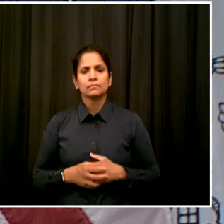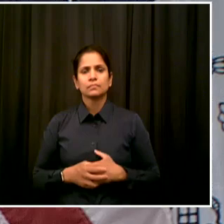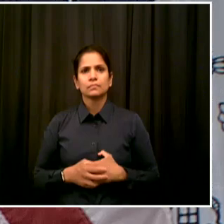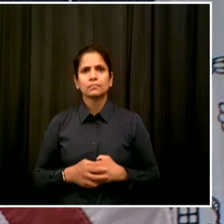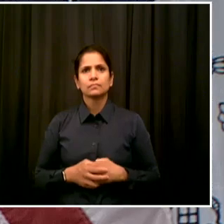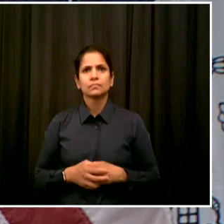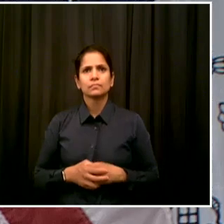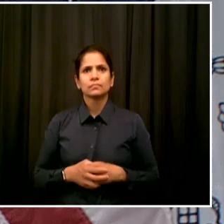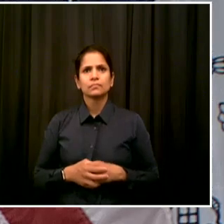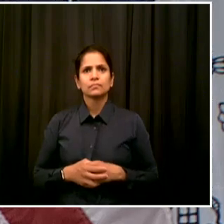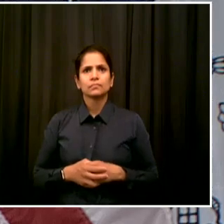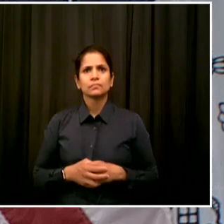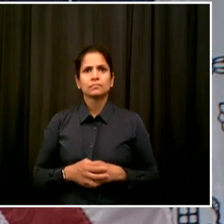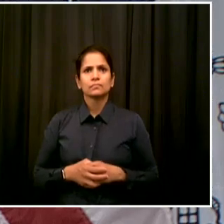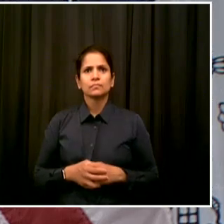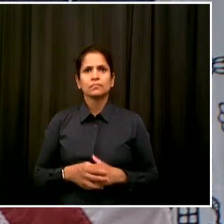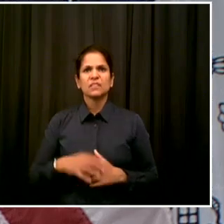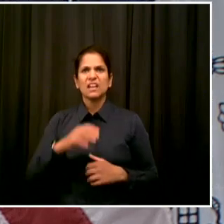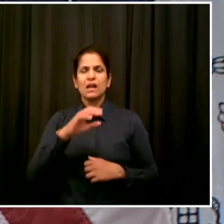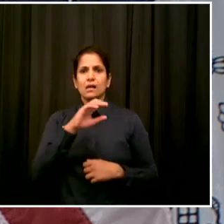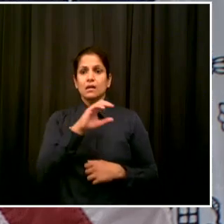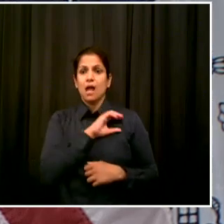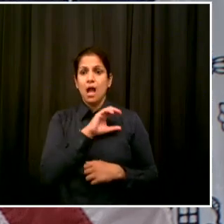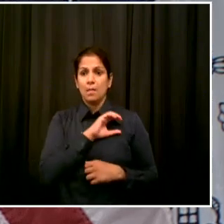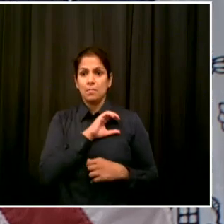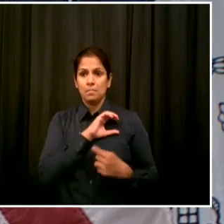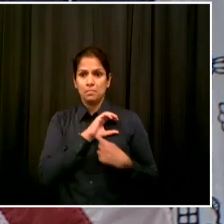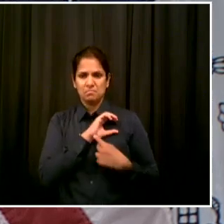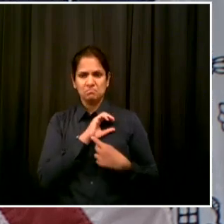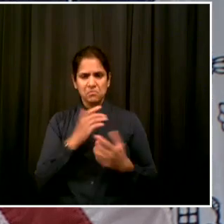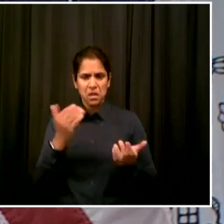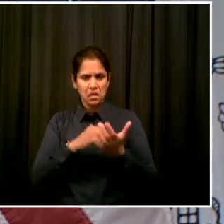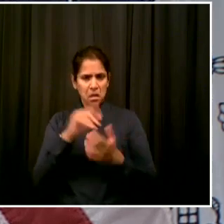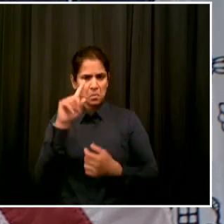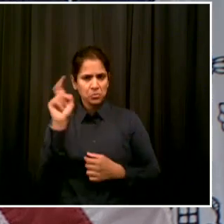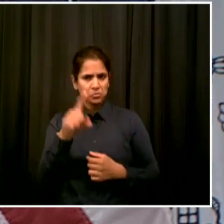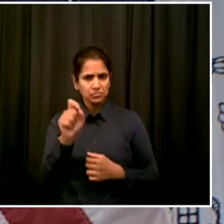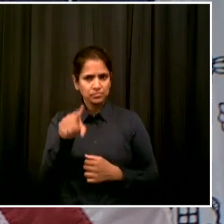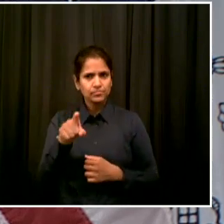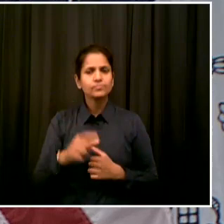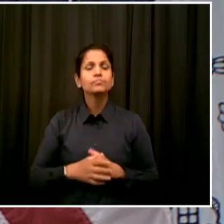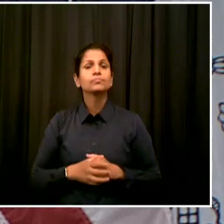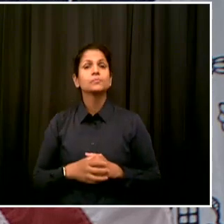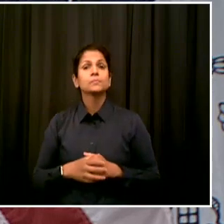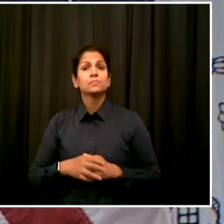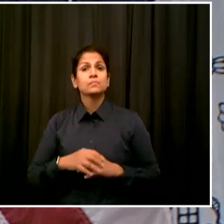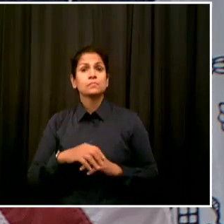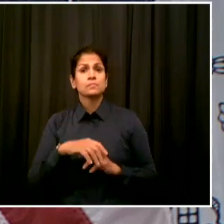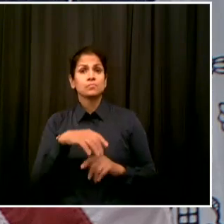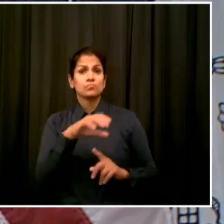department, attributing the rise in shootings in part to the bail reform.